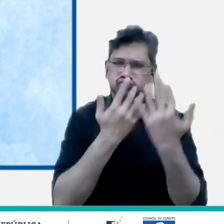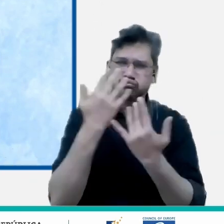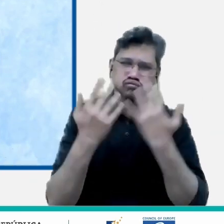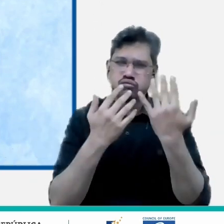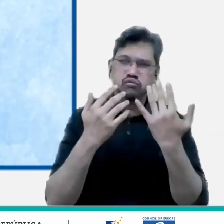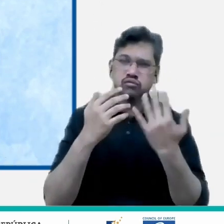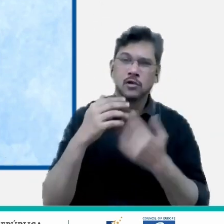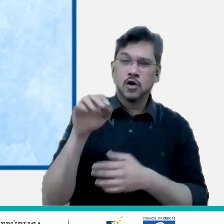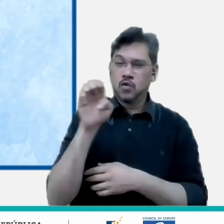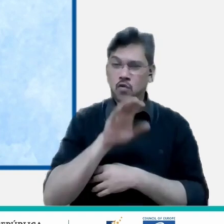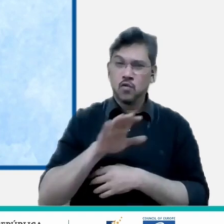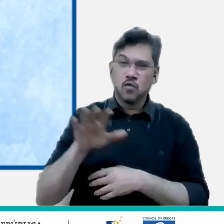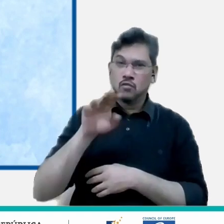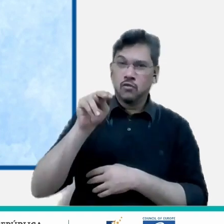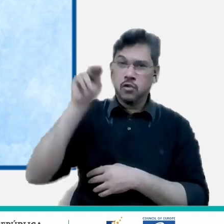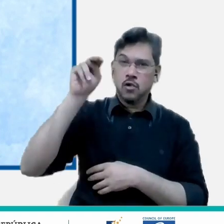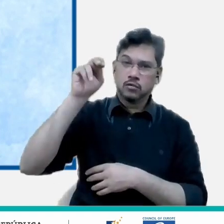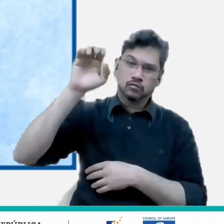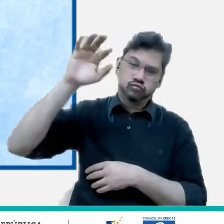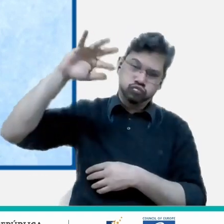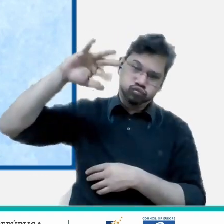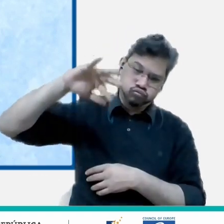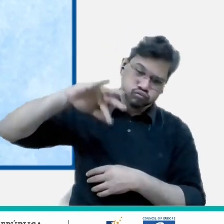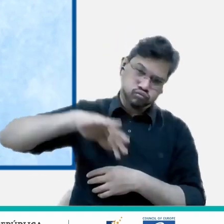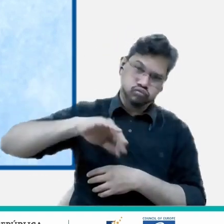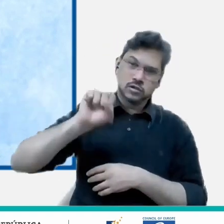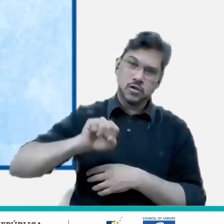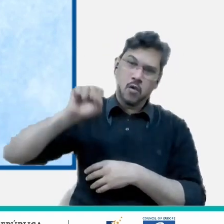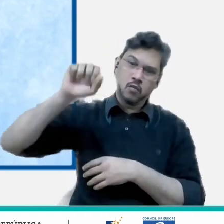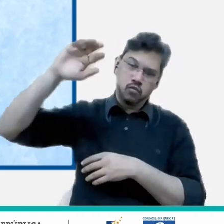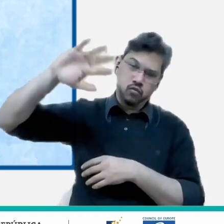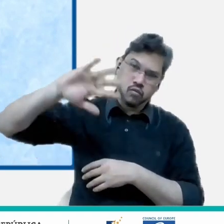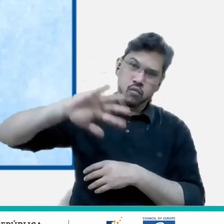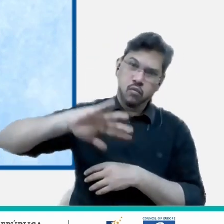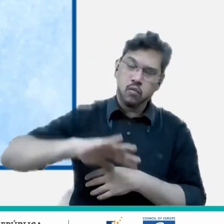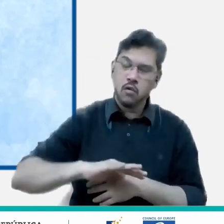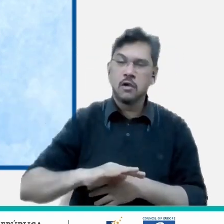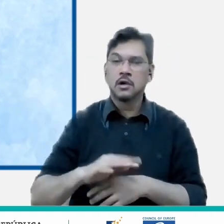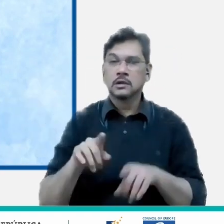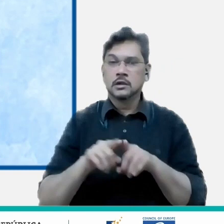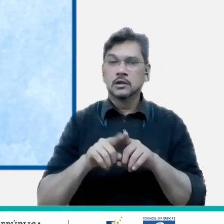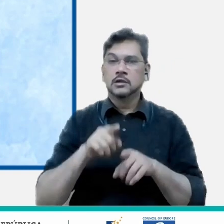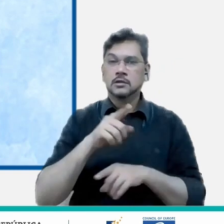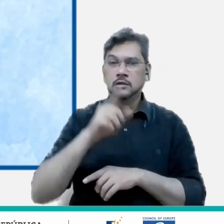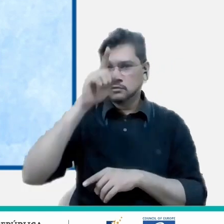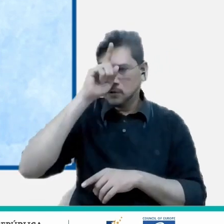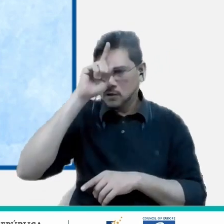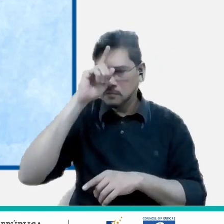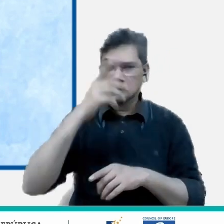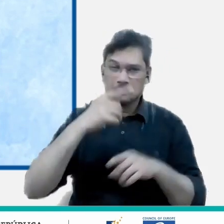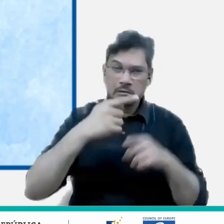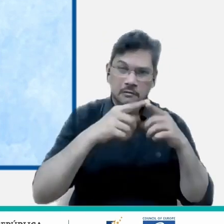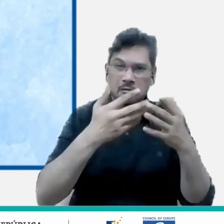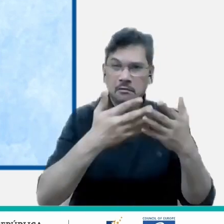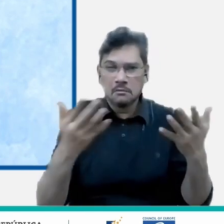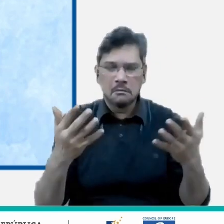very rarely hit by disasters, such as our dear colleagues in Belgium and in Germany, suffered